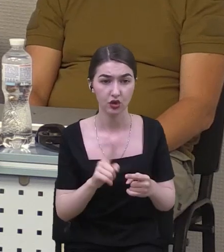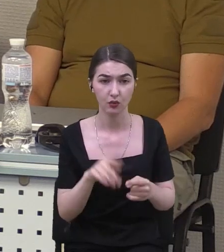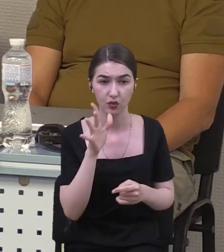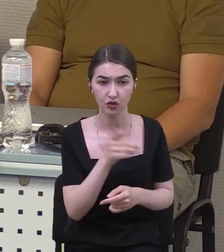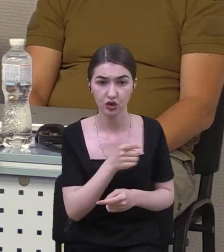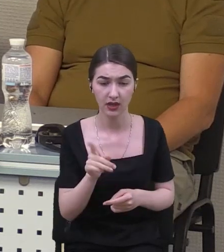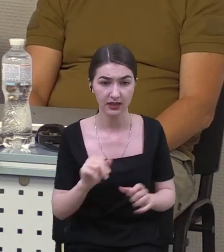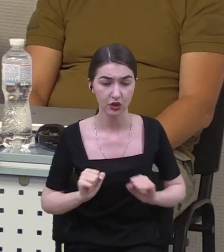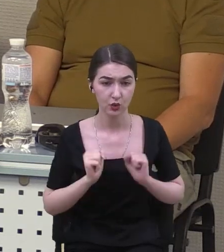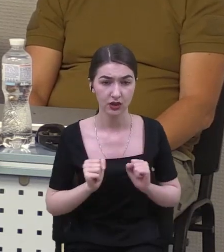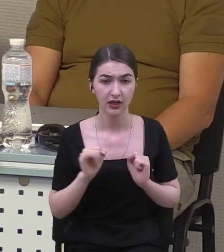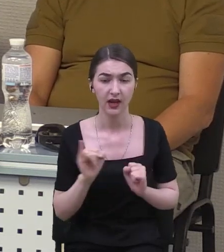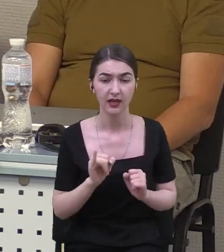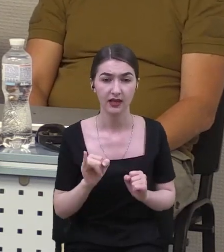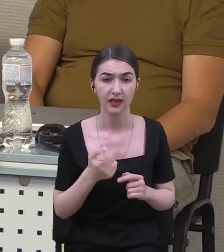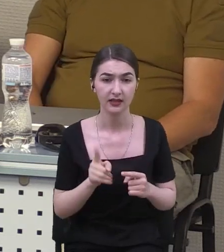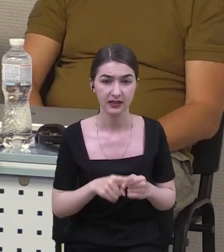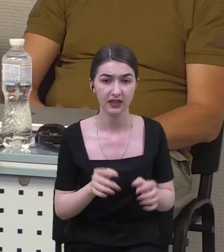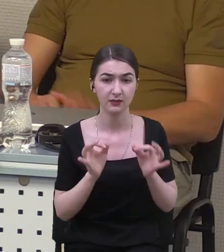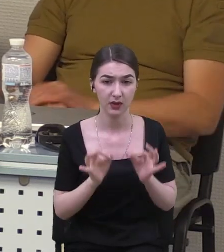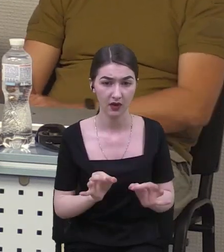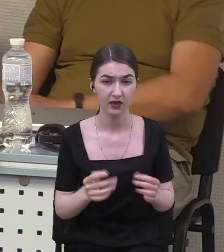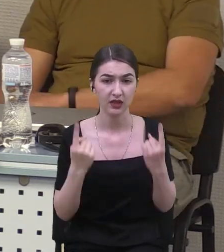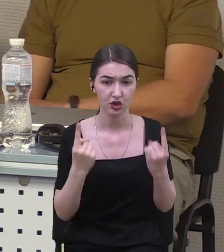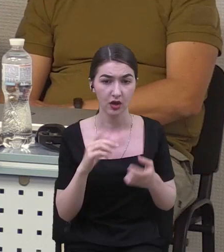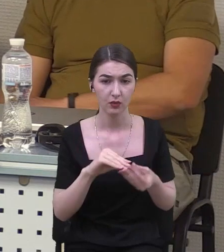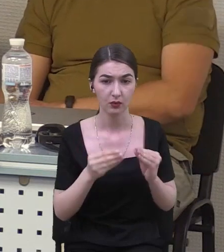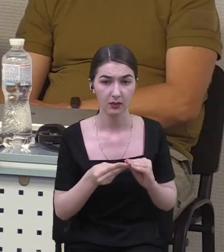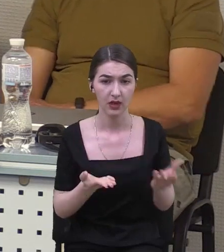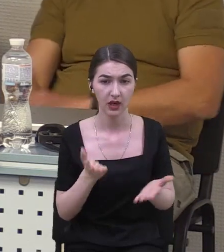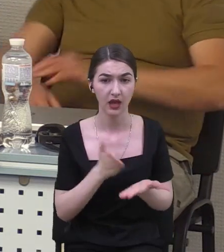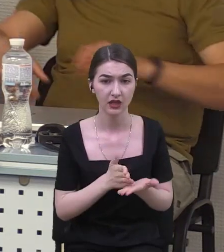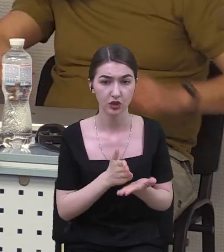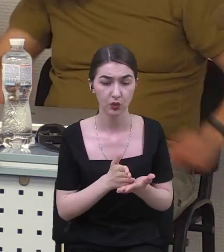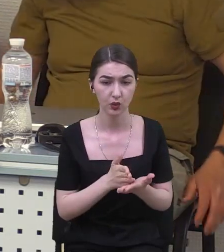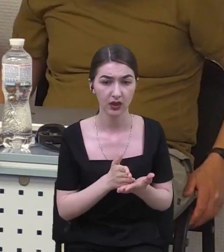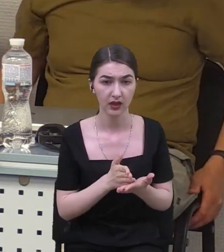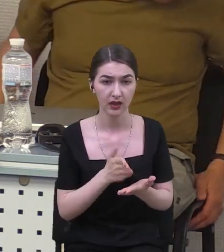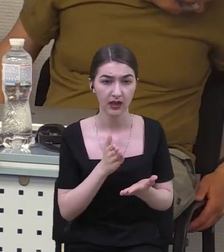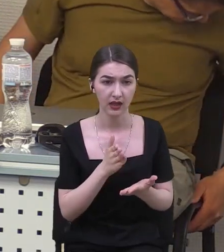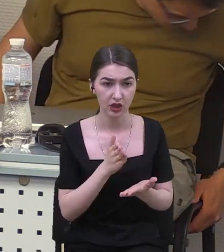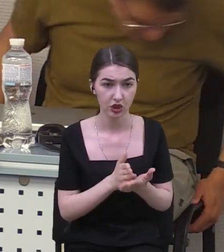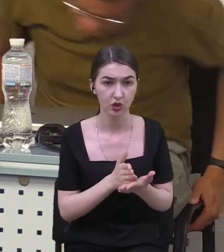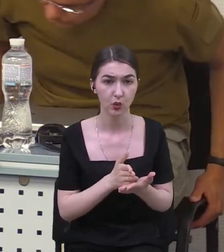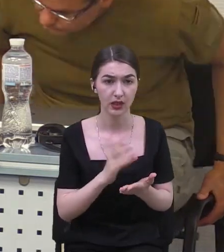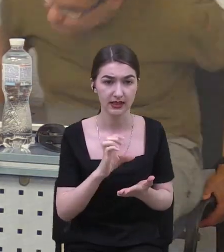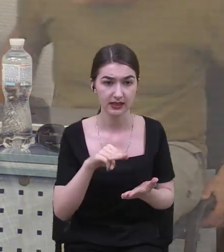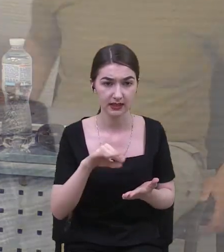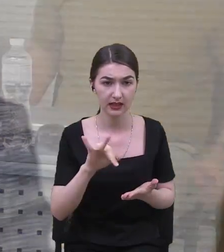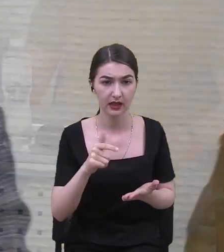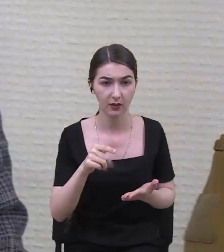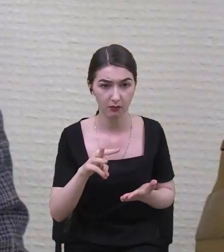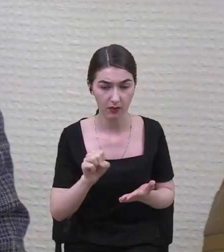is an issue, the stigma, and then the need for tackling that in Ukraine for quite some time. So thank you very much